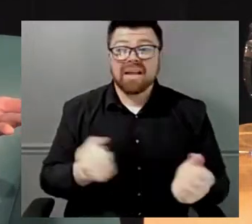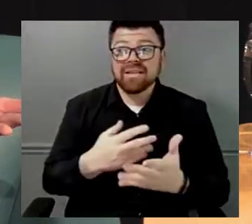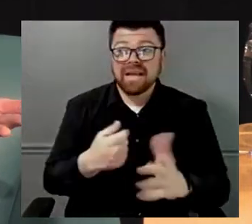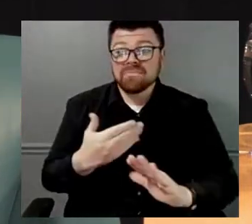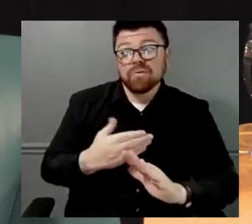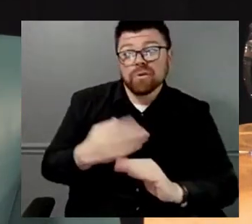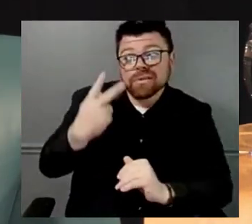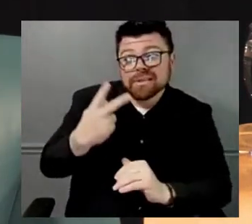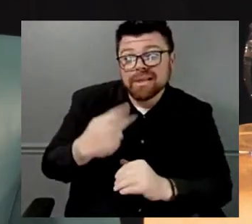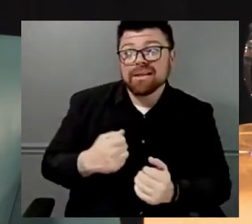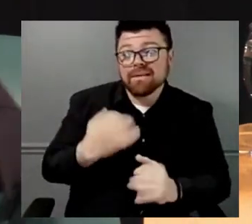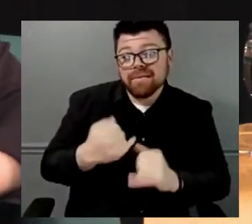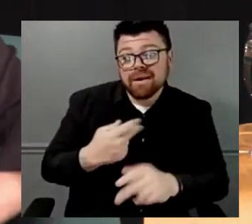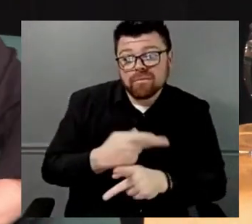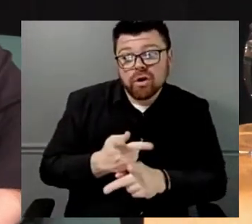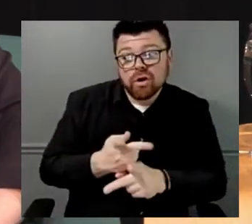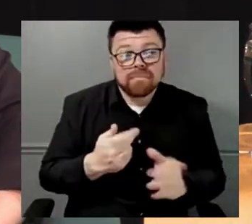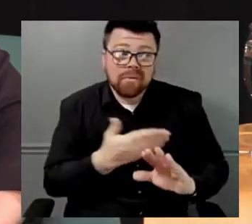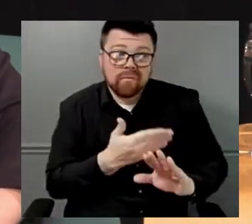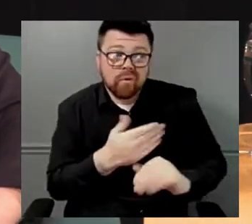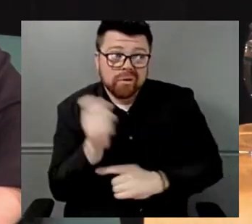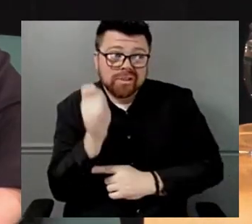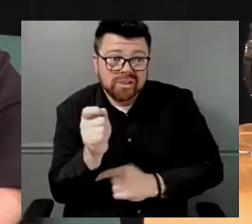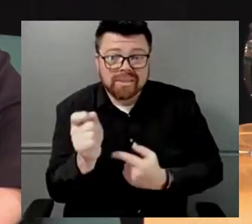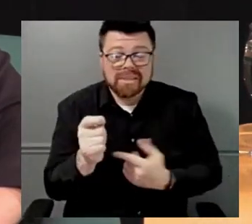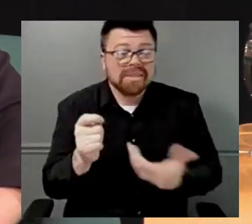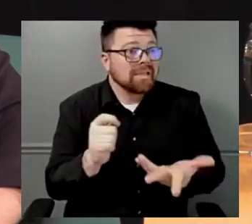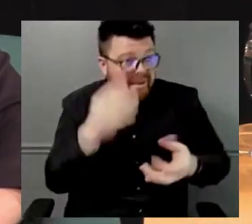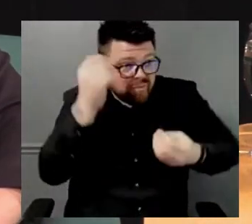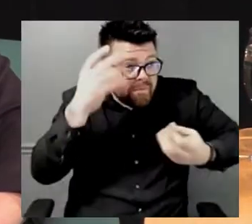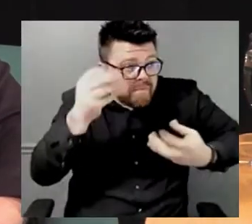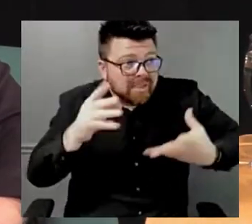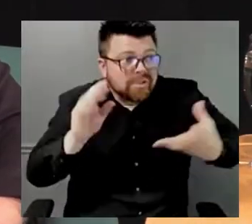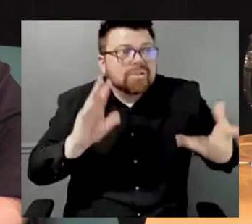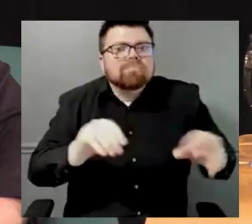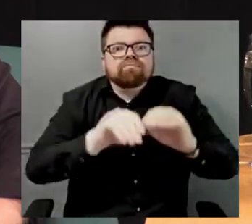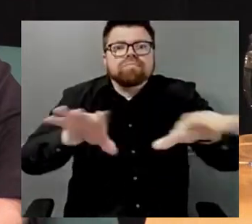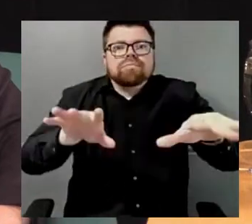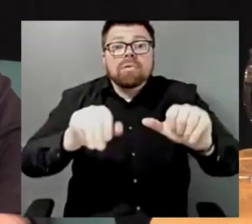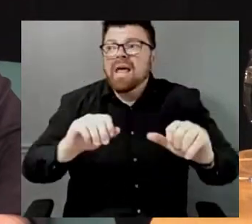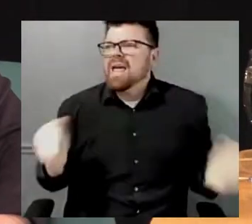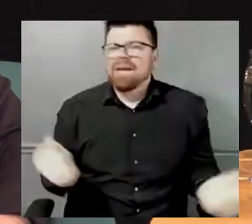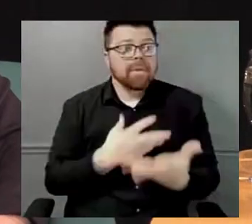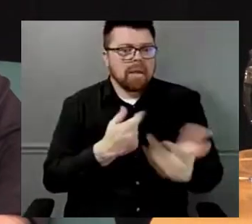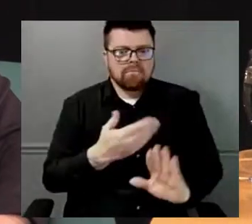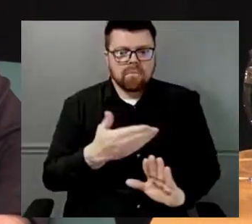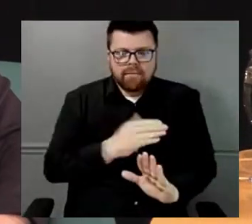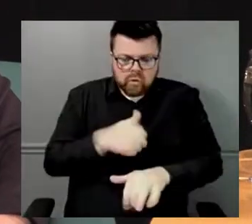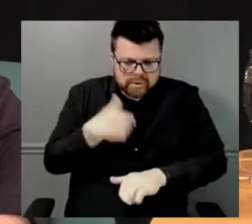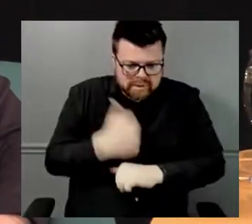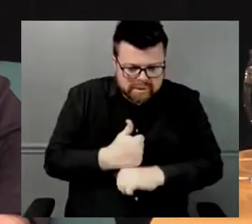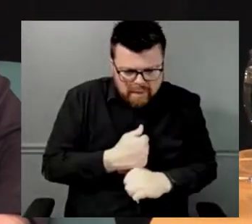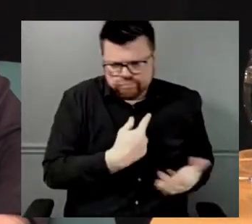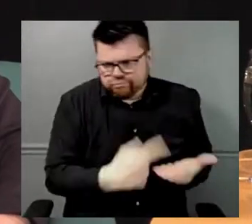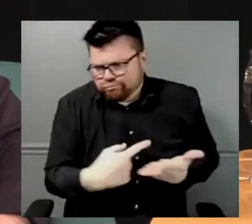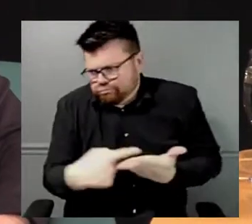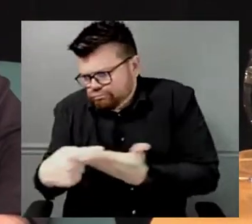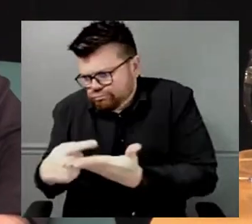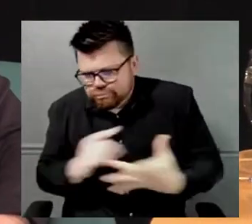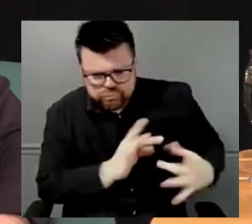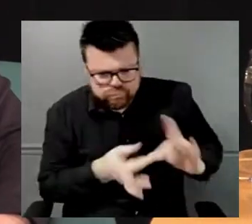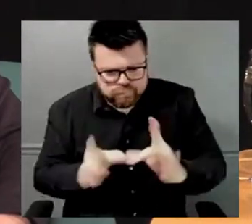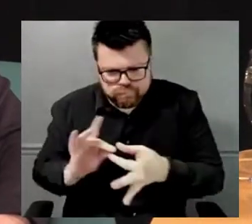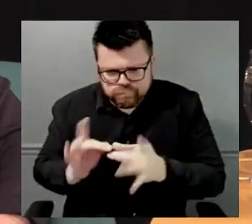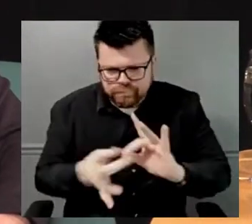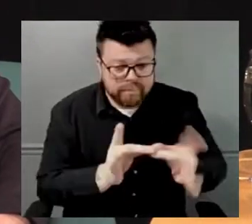papers are released is all the give and take that goes into that final product. And one thing that's a very strong norm on